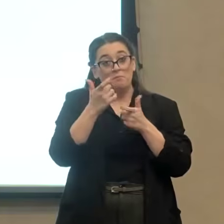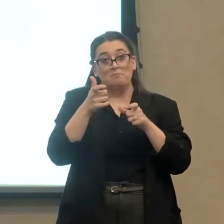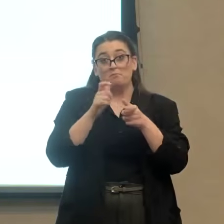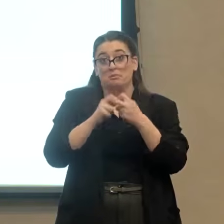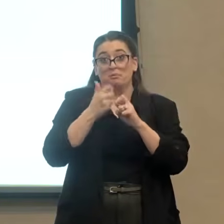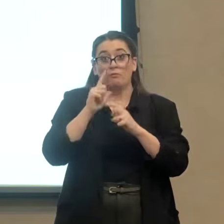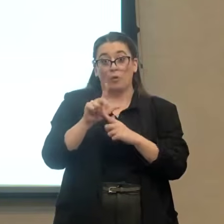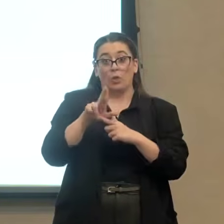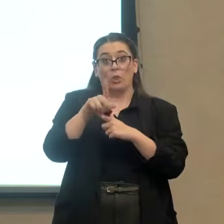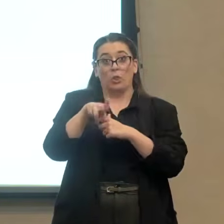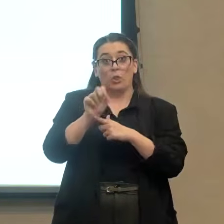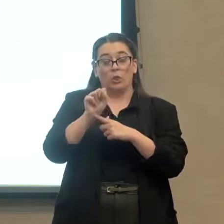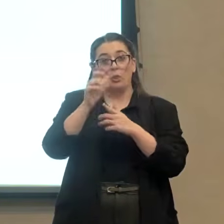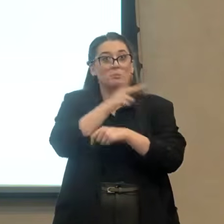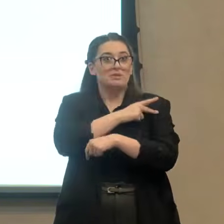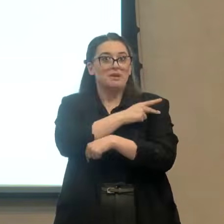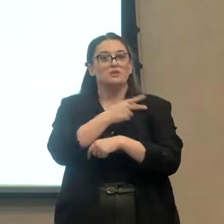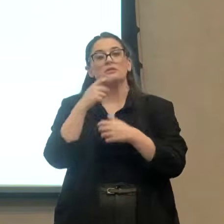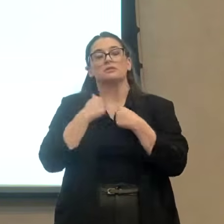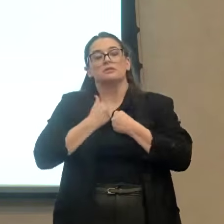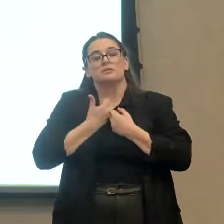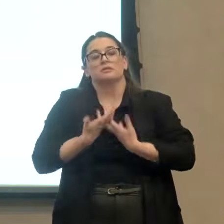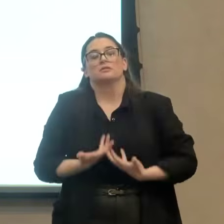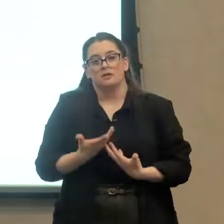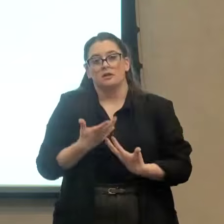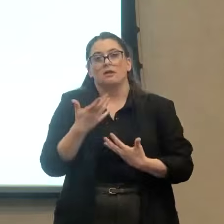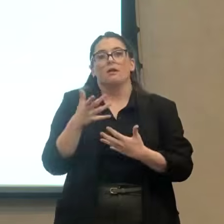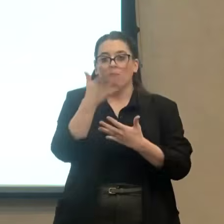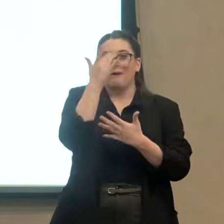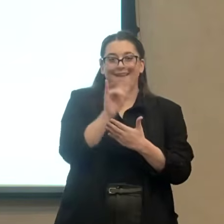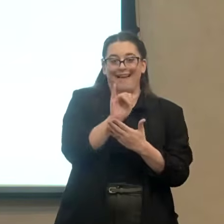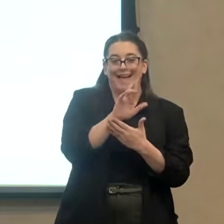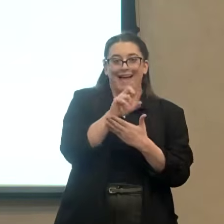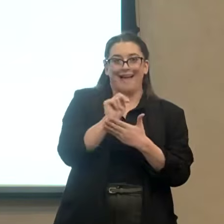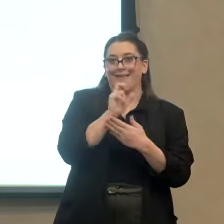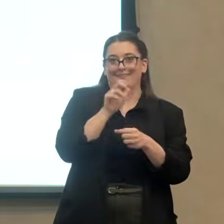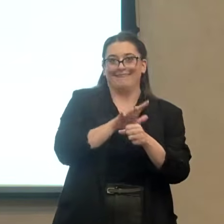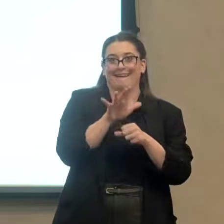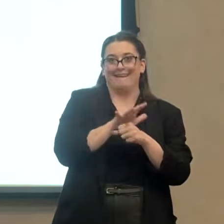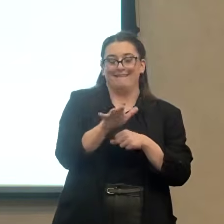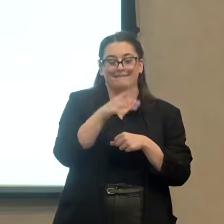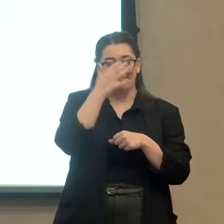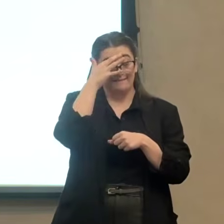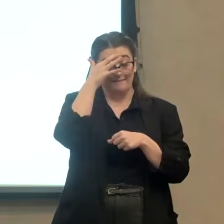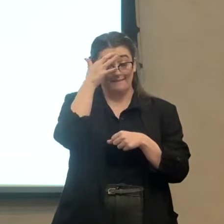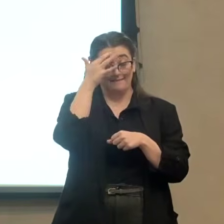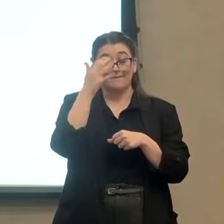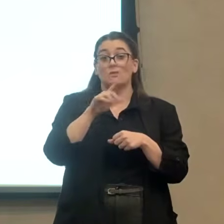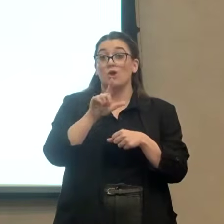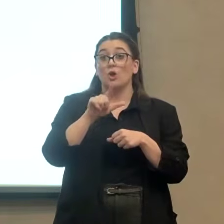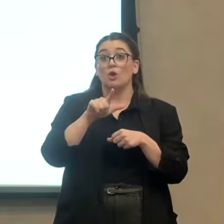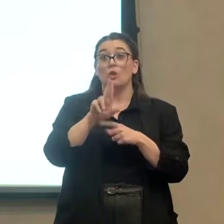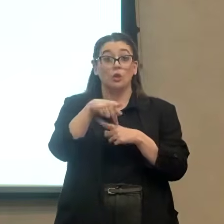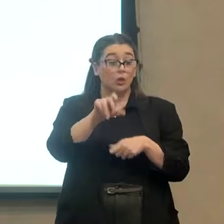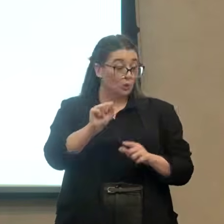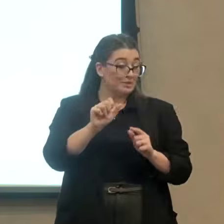lupus patients, not due to lupus, but associated statistically with it. Can a lupus patient with